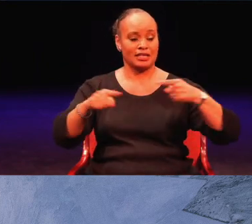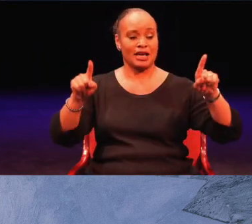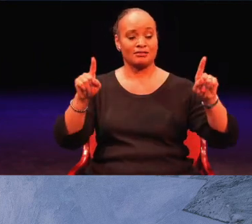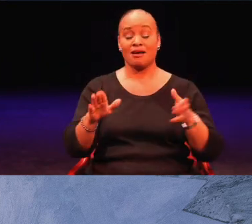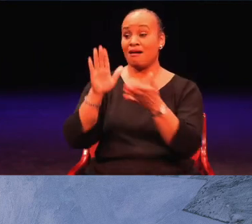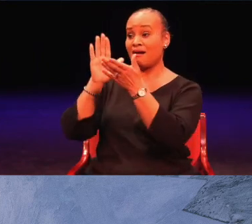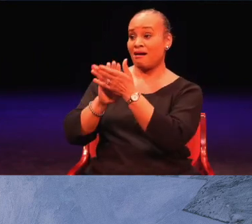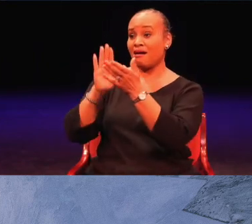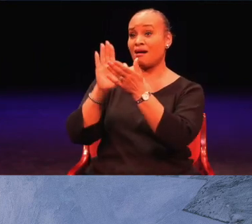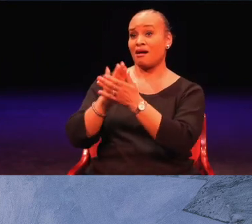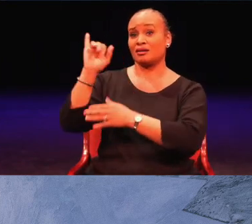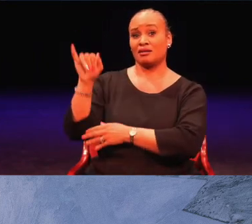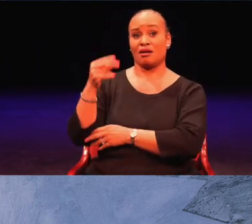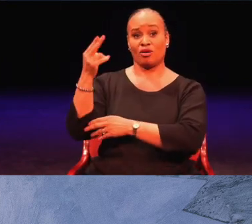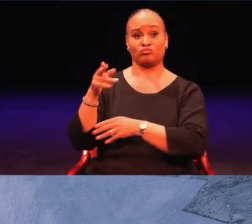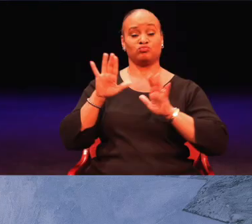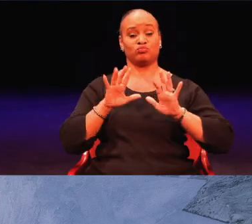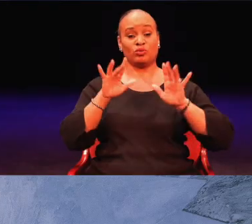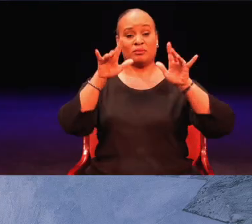resolution.